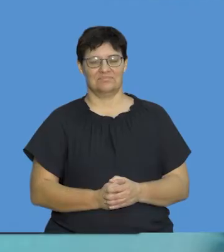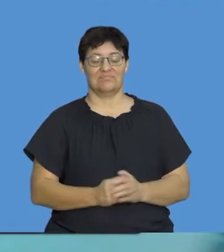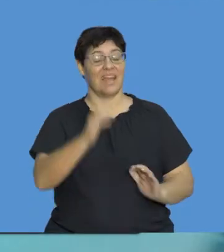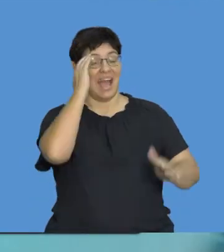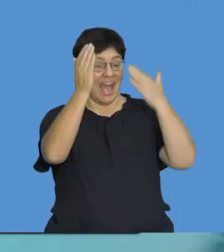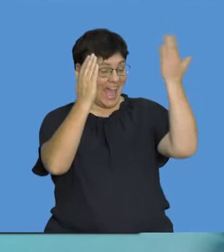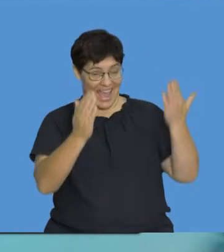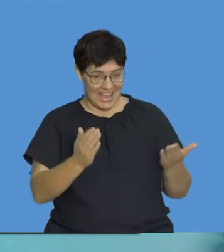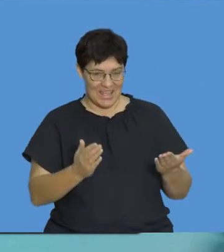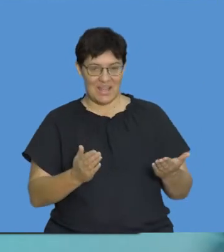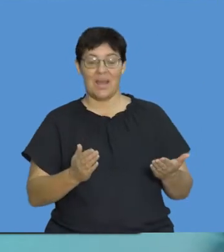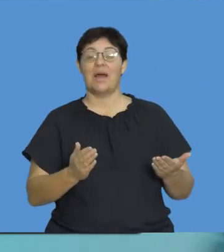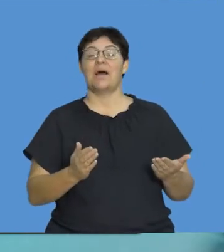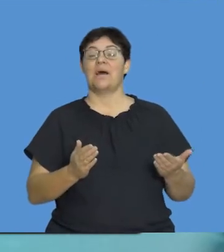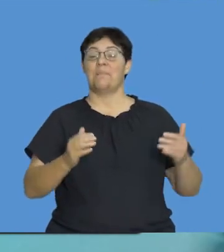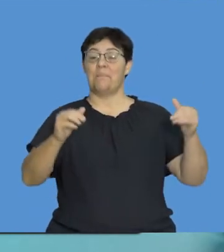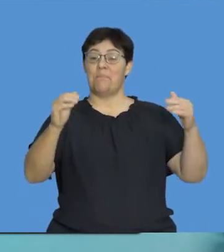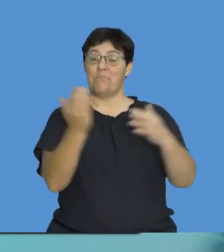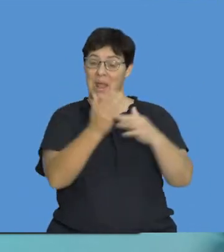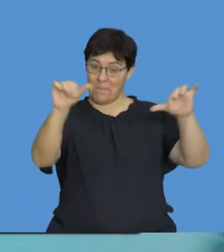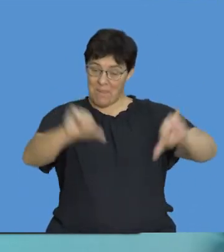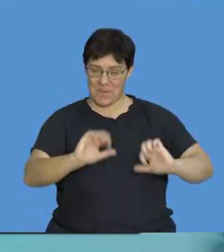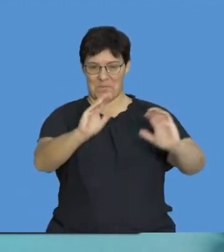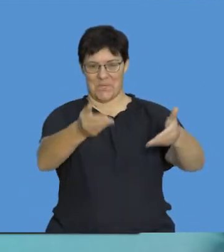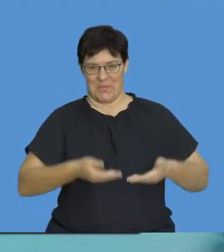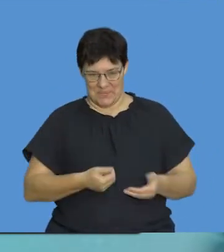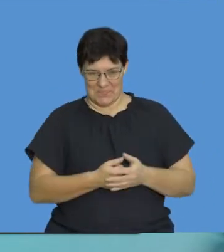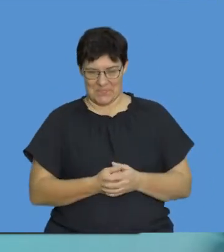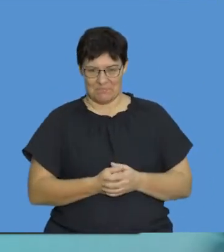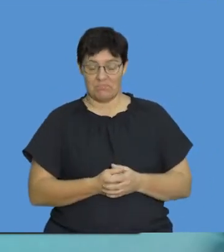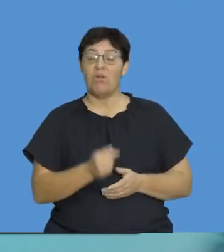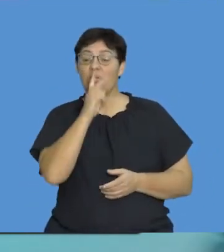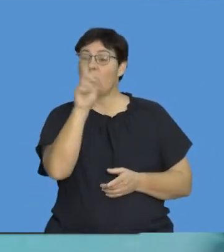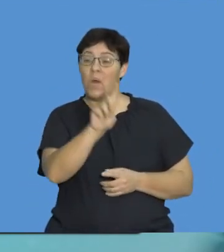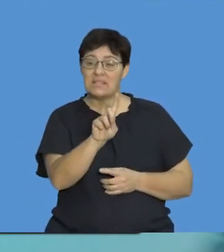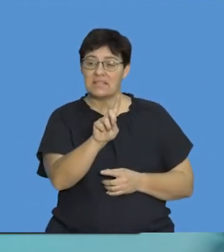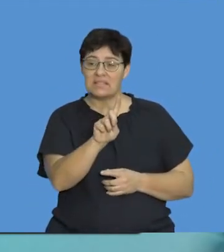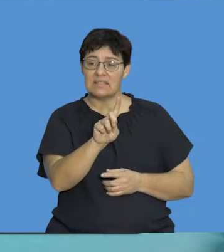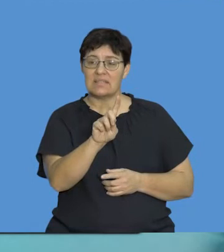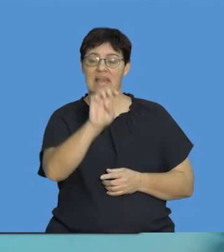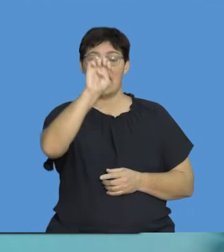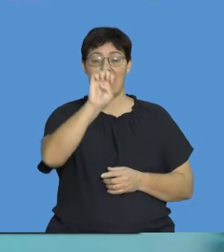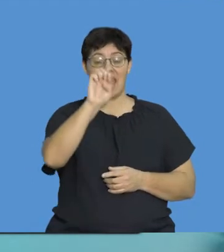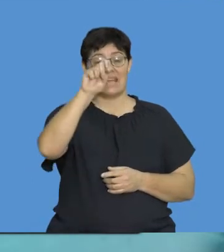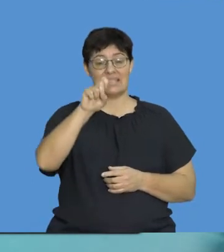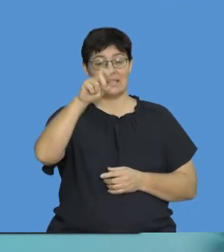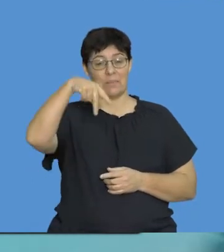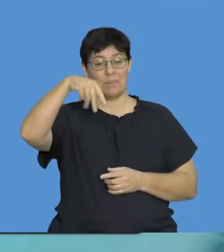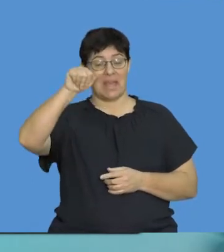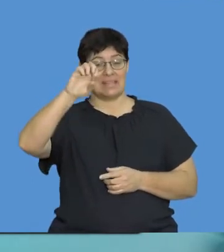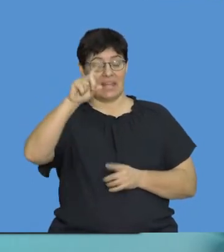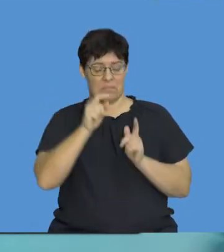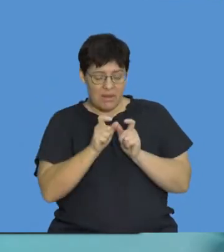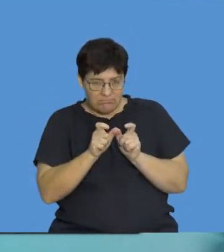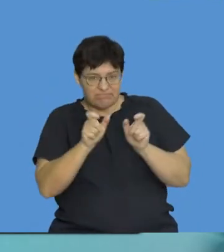Hi guys, welcome back from the ad break. You are still looking at expanding terms, right? Expanding terms